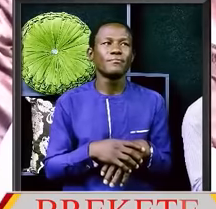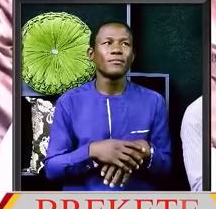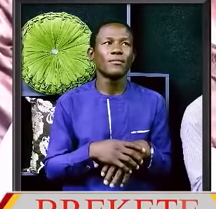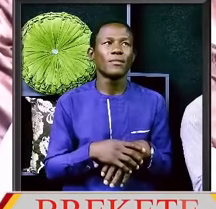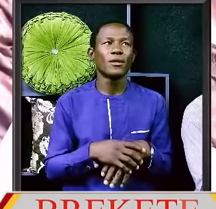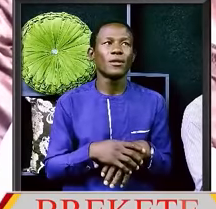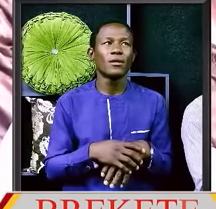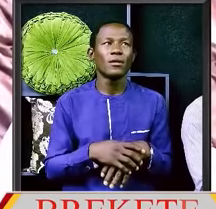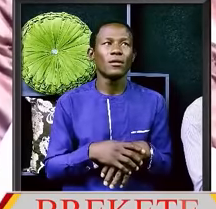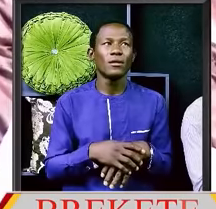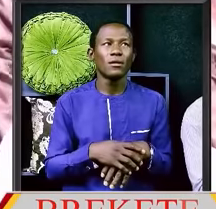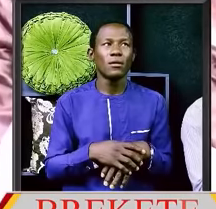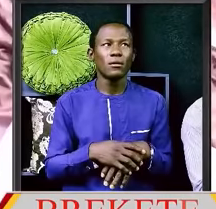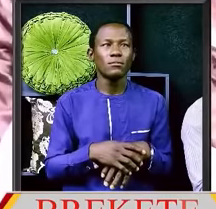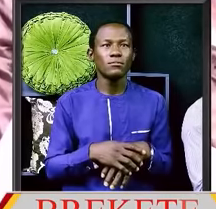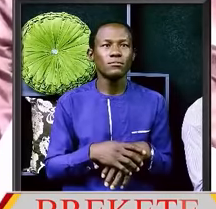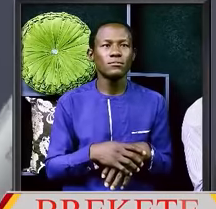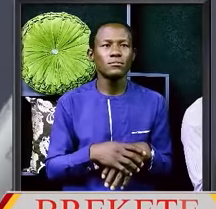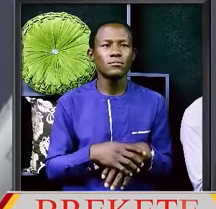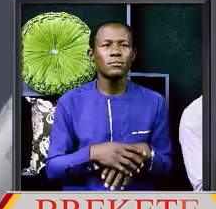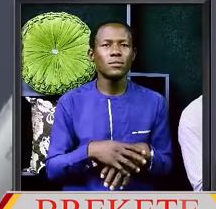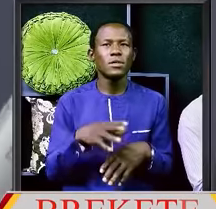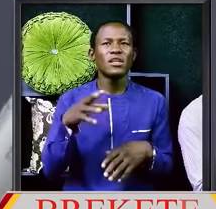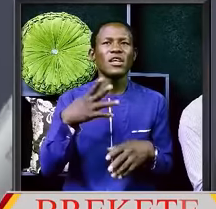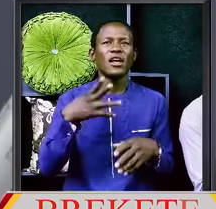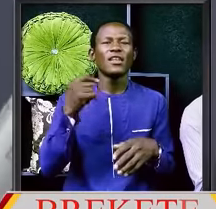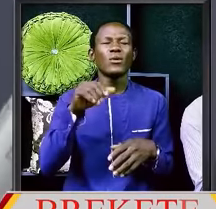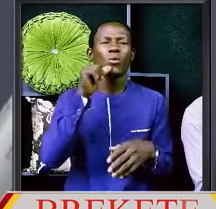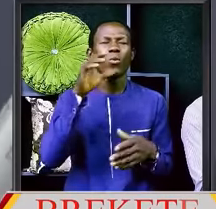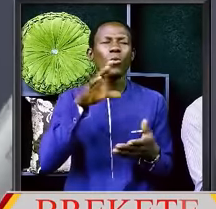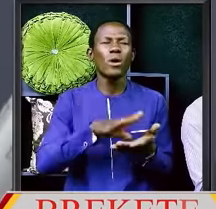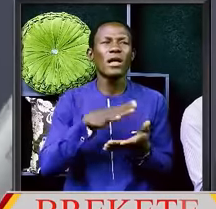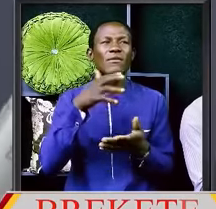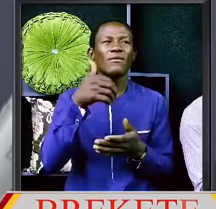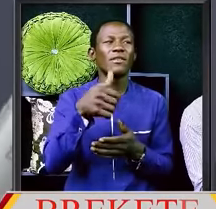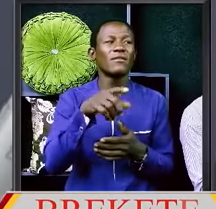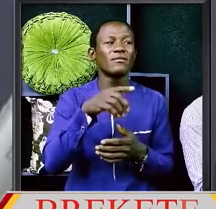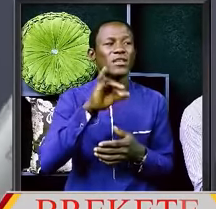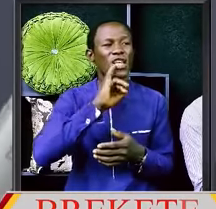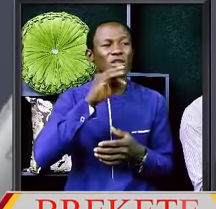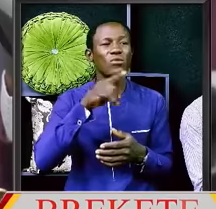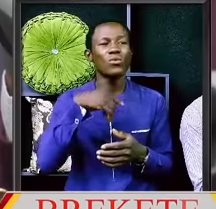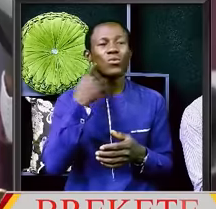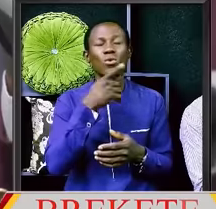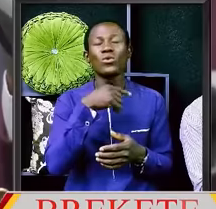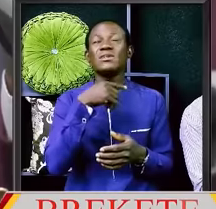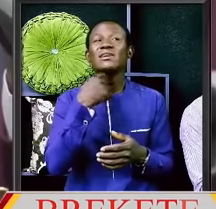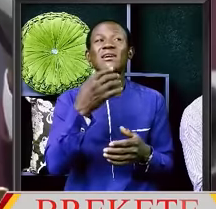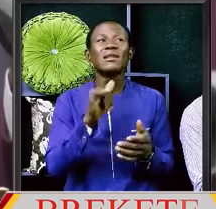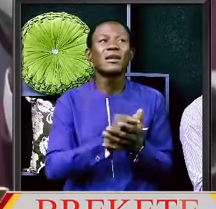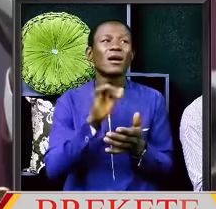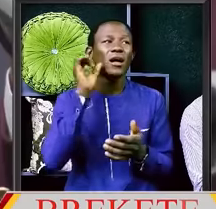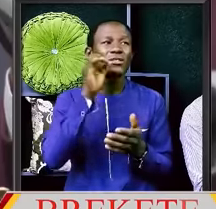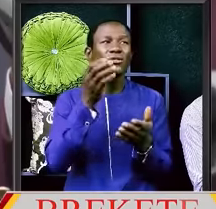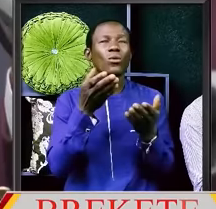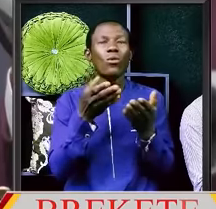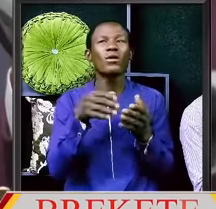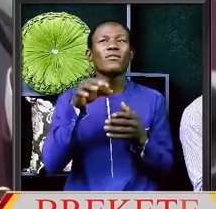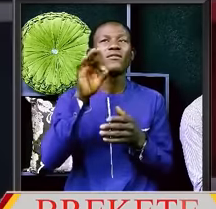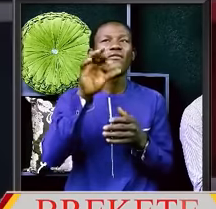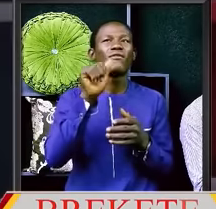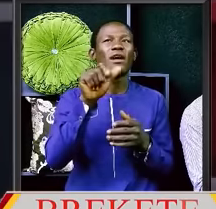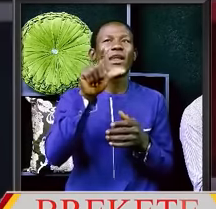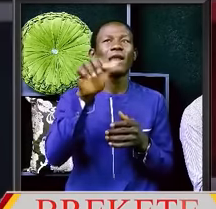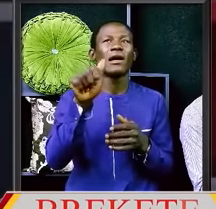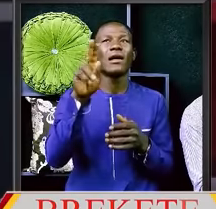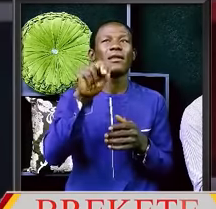Now, she wanted Falano to represent them. But there is a family feud in their family, hence why they have separated.